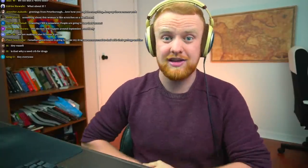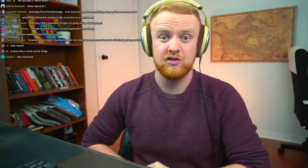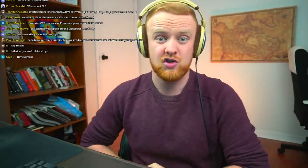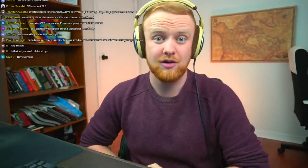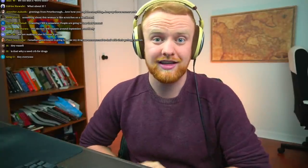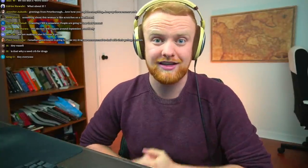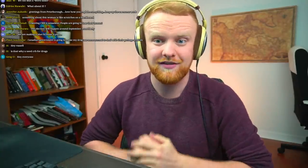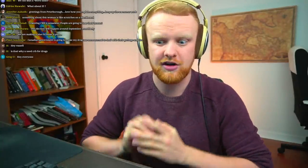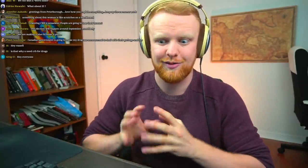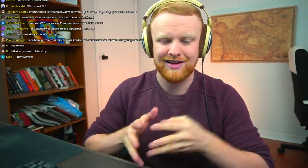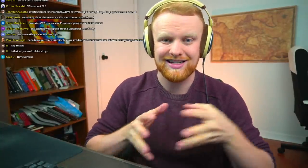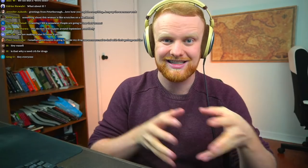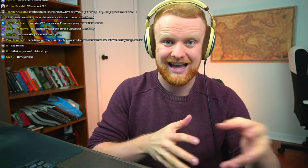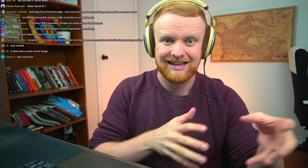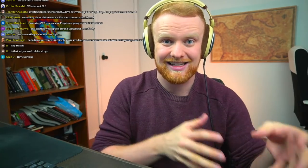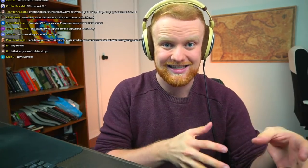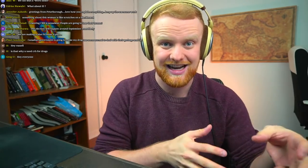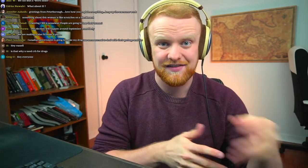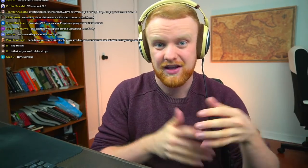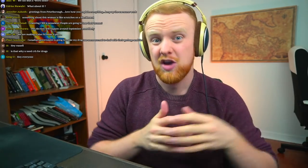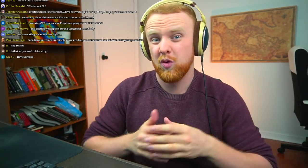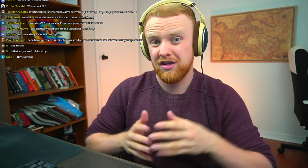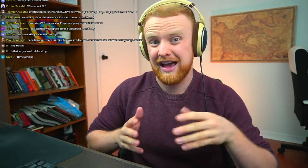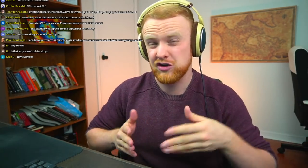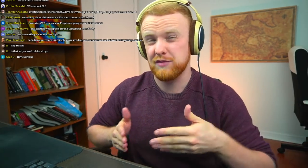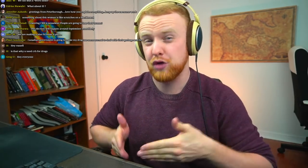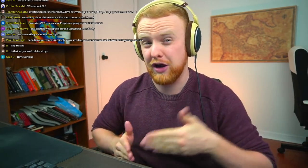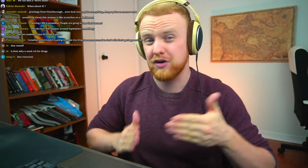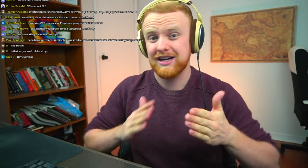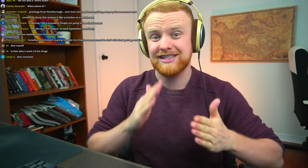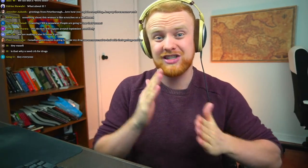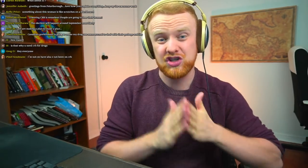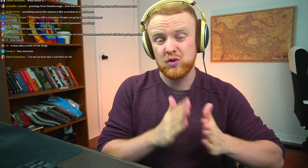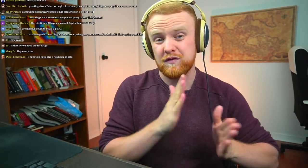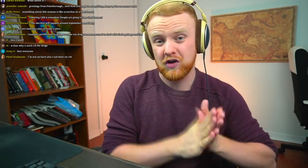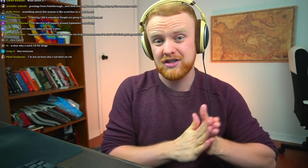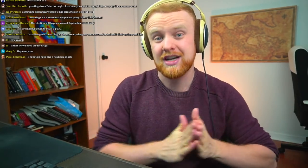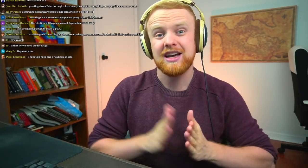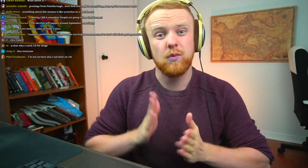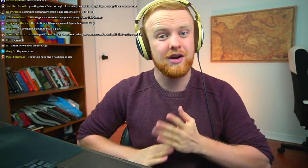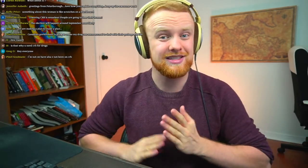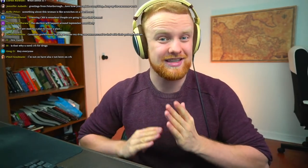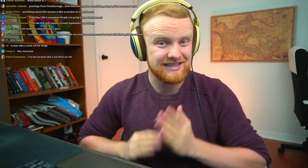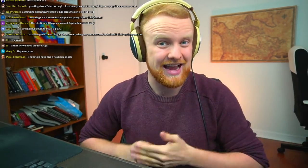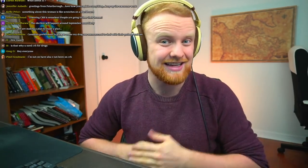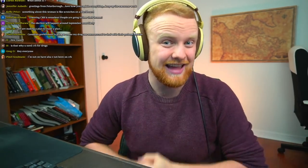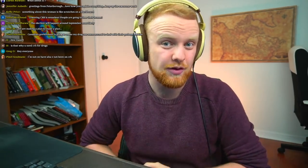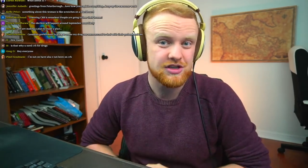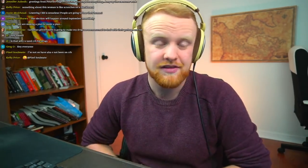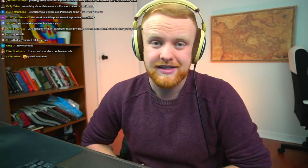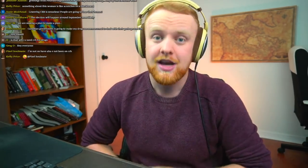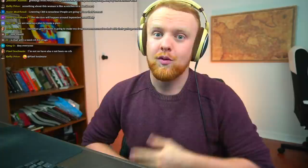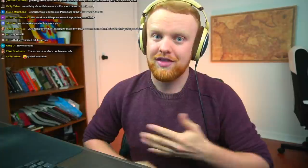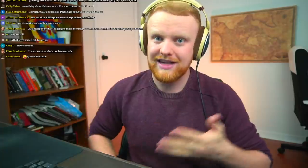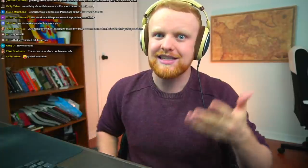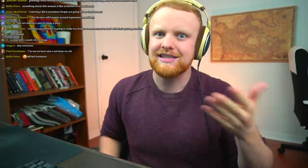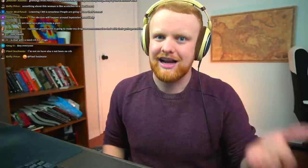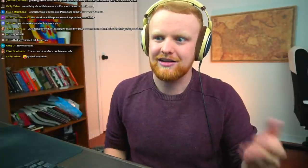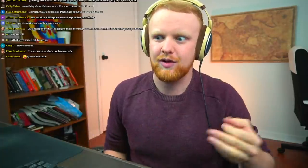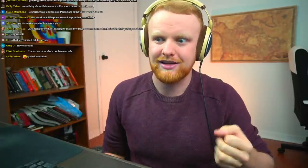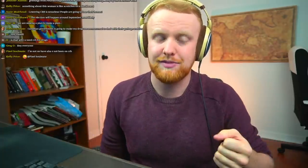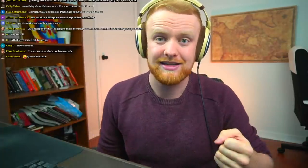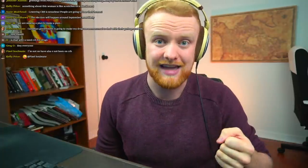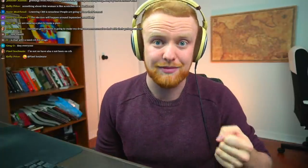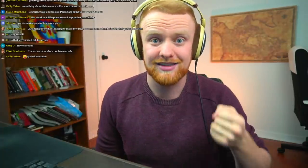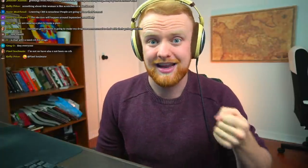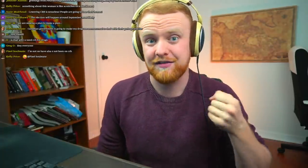into here shortly and figure out what's exactly inside of it, what are they actually prioritizing to do first, and what is the exact language of it. Well, that's exactly